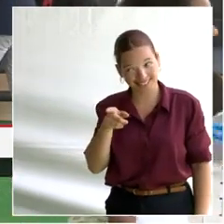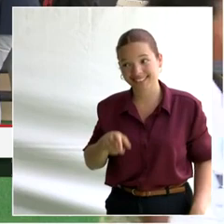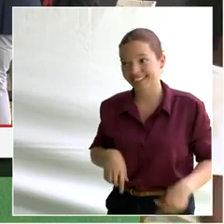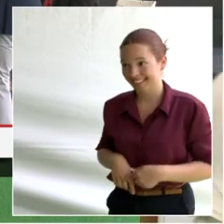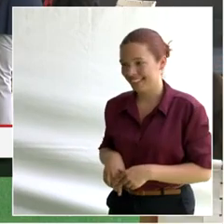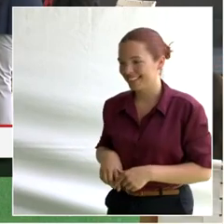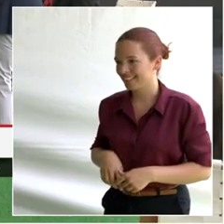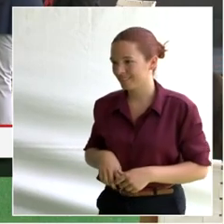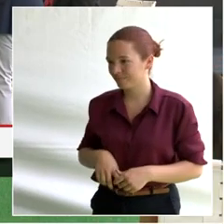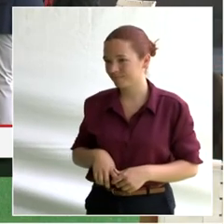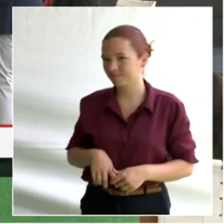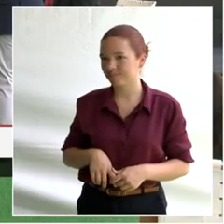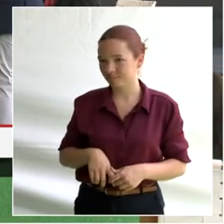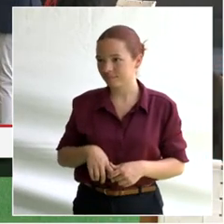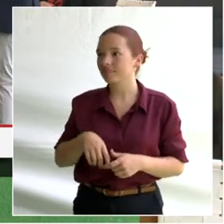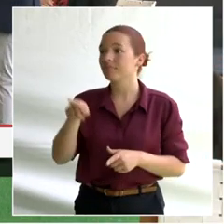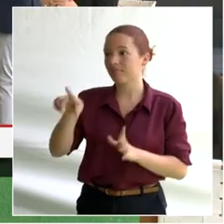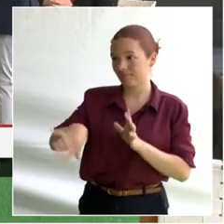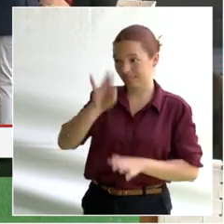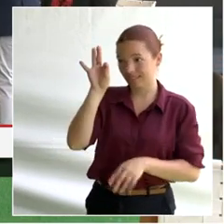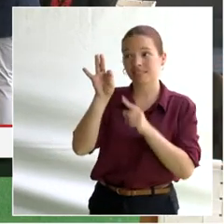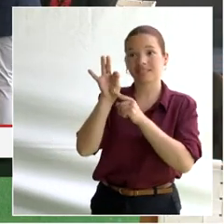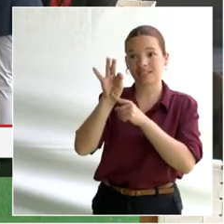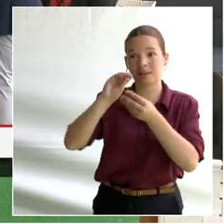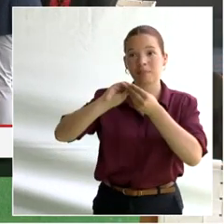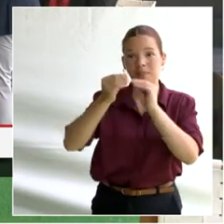Okay, so that's chip number 10.